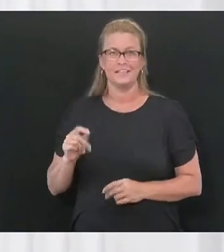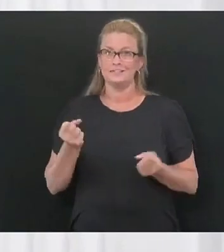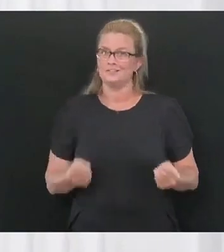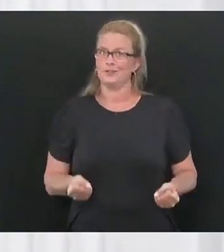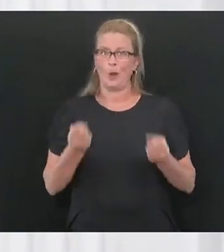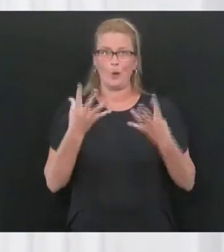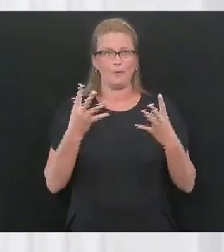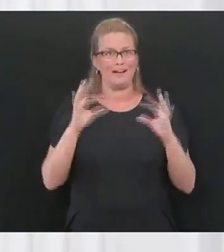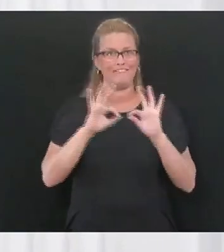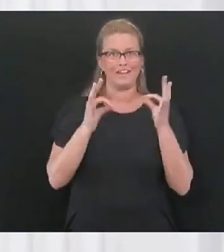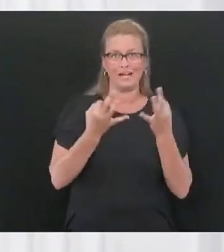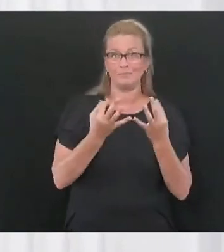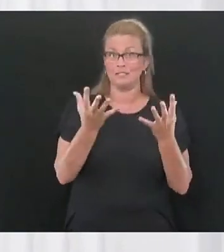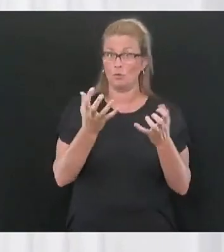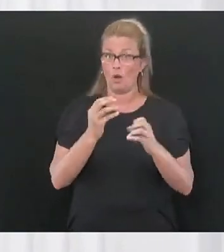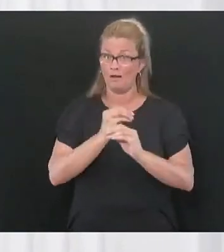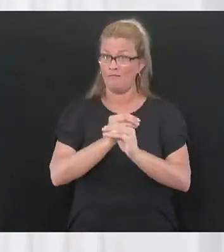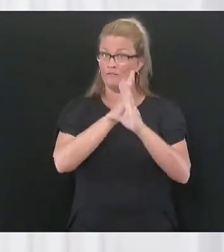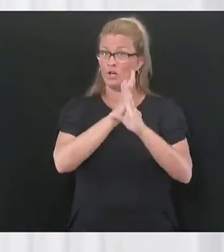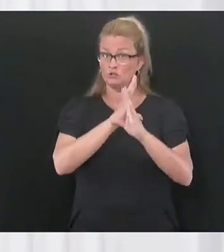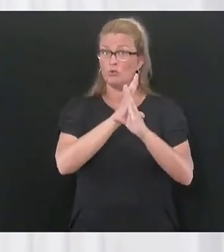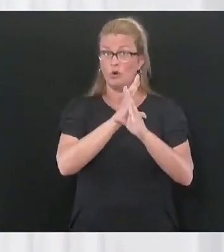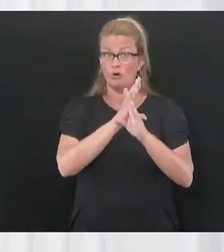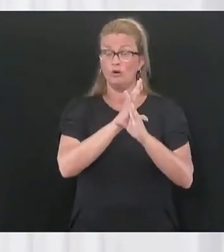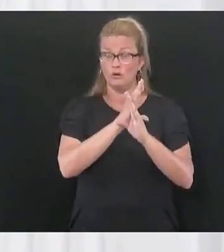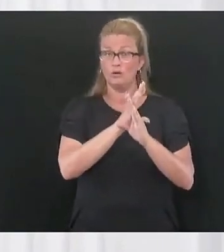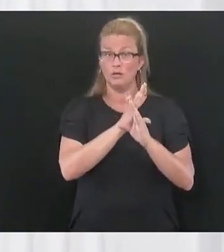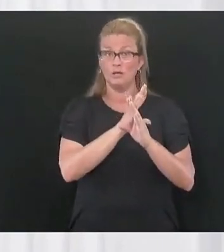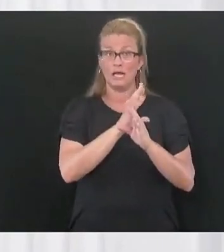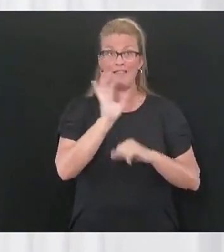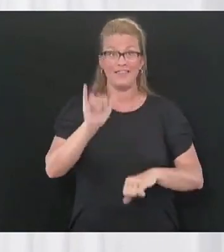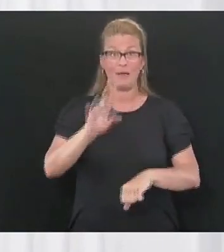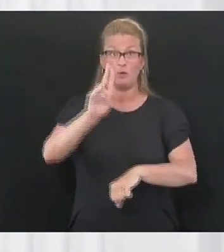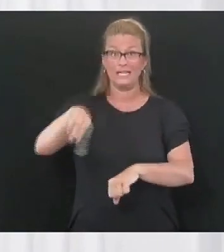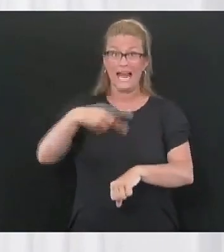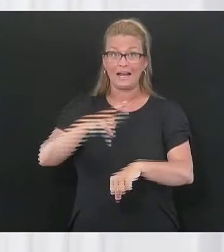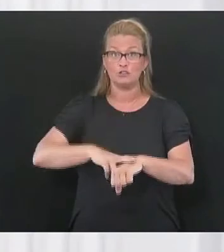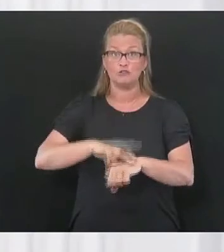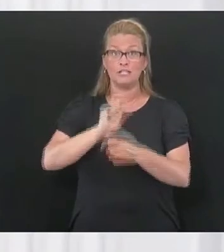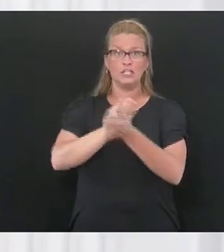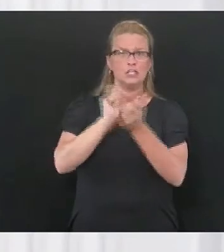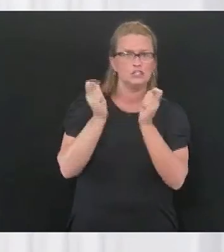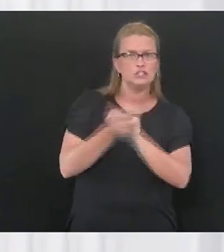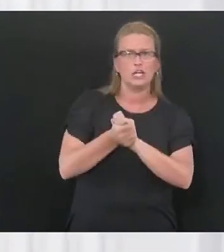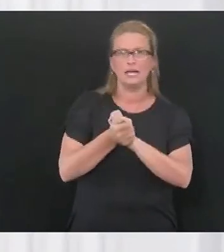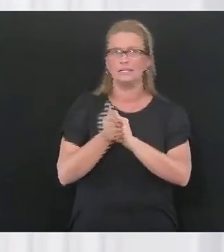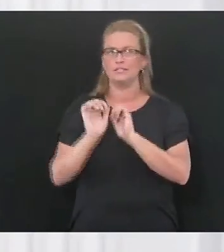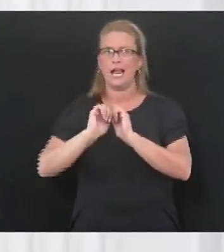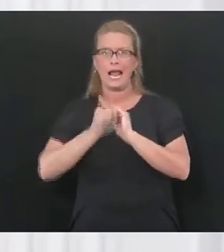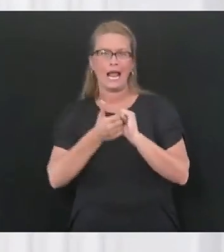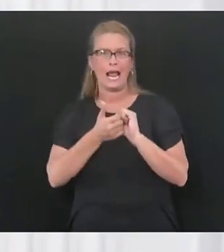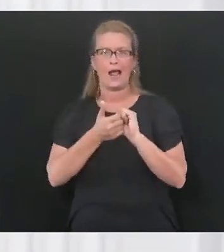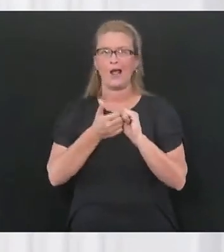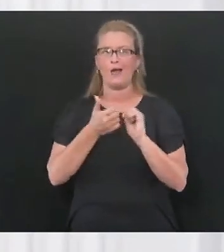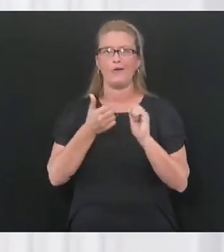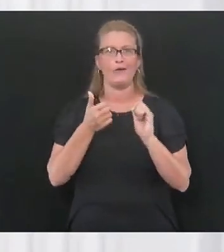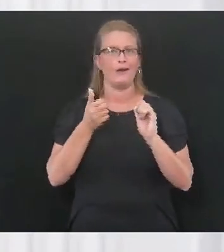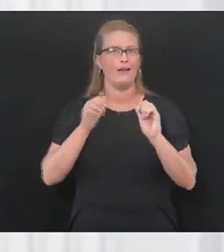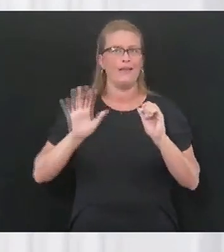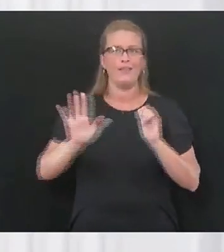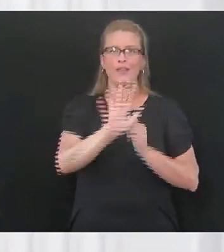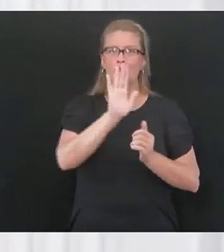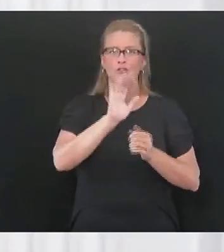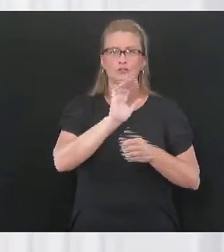go to a virtual option. That's going to naturally change the makeup and the footprint within those schools. So there's going to